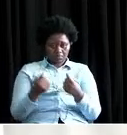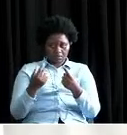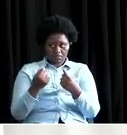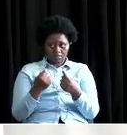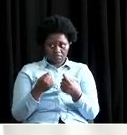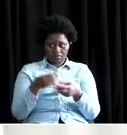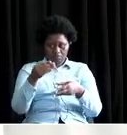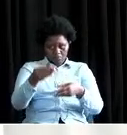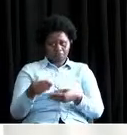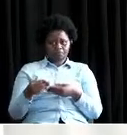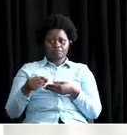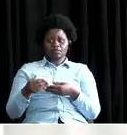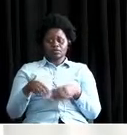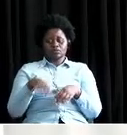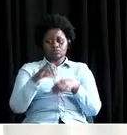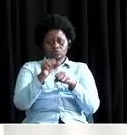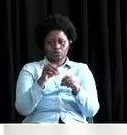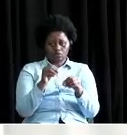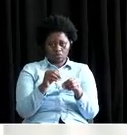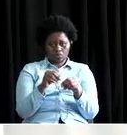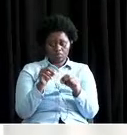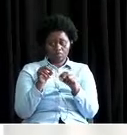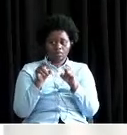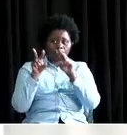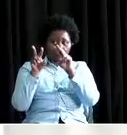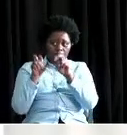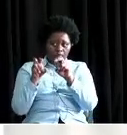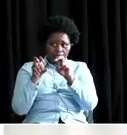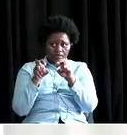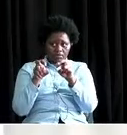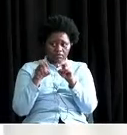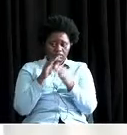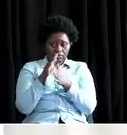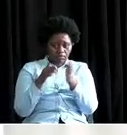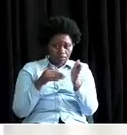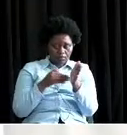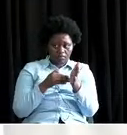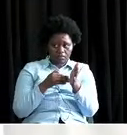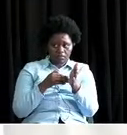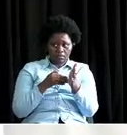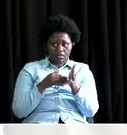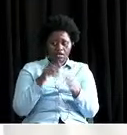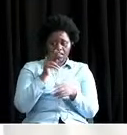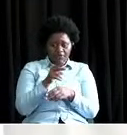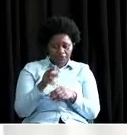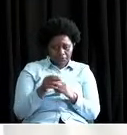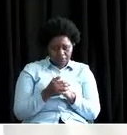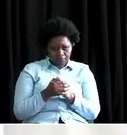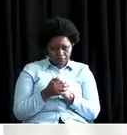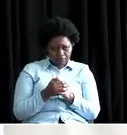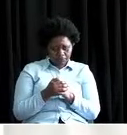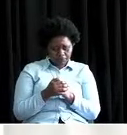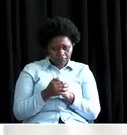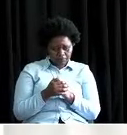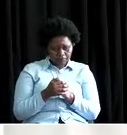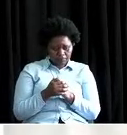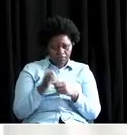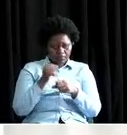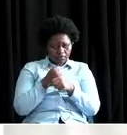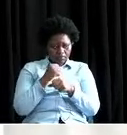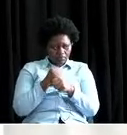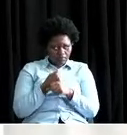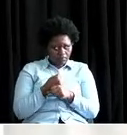what has been tabled. So in terms of e-compliance, I would again form a